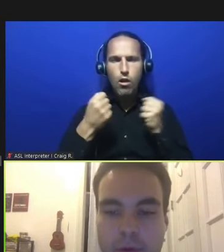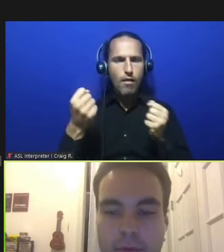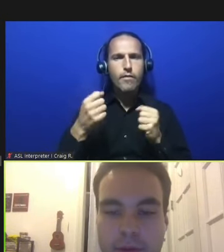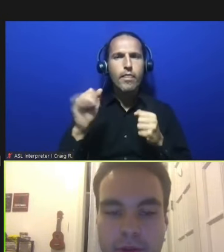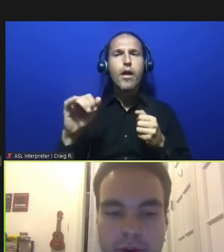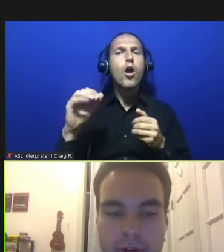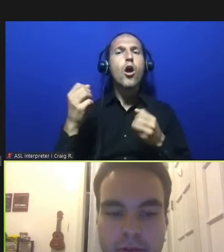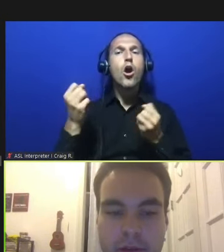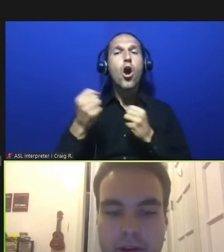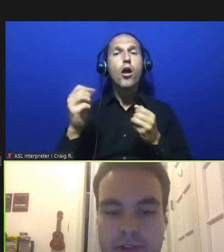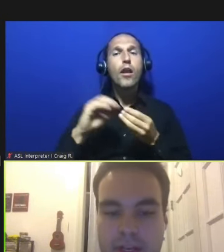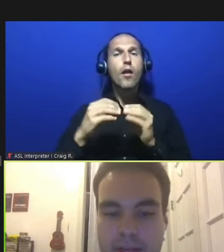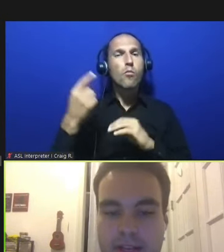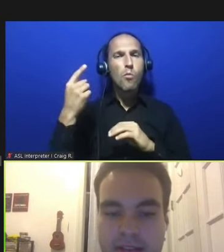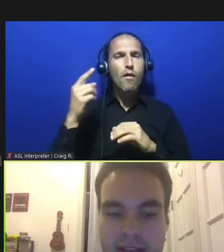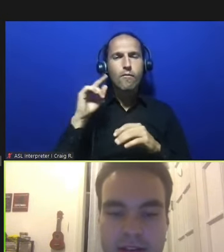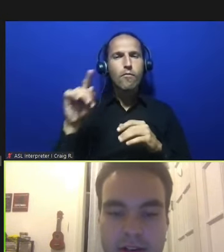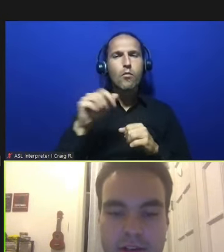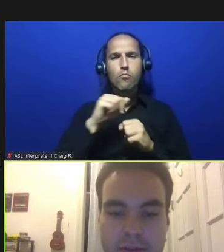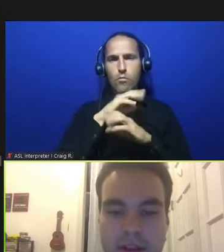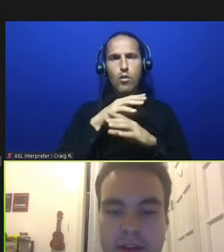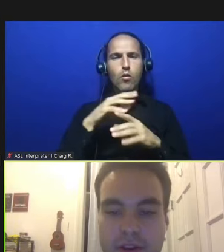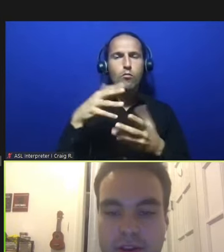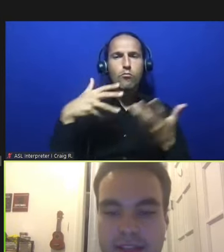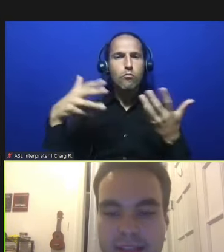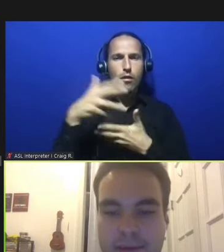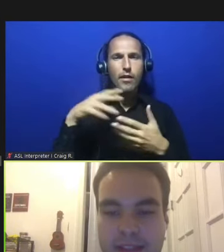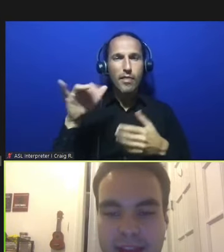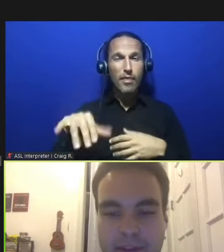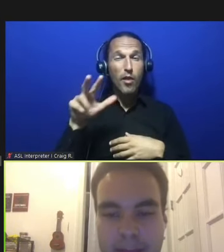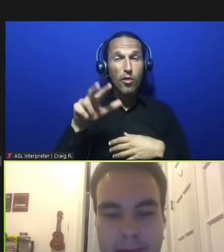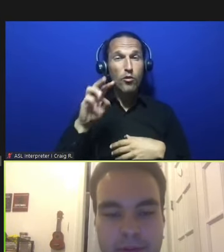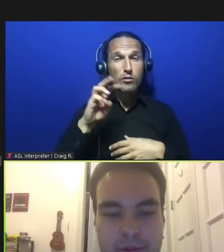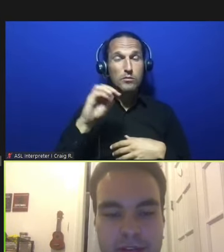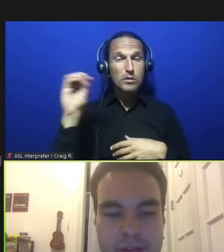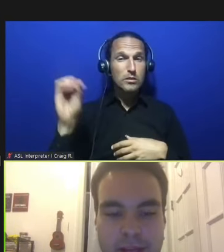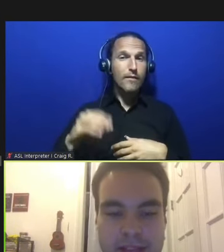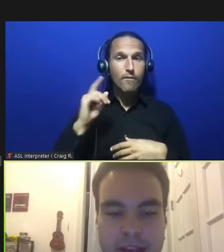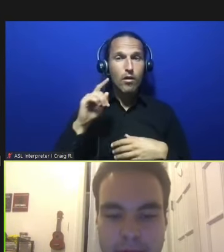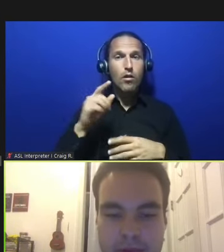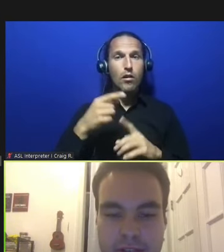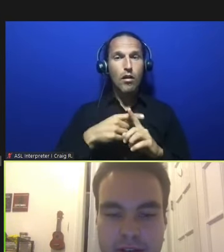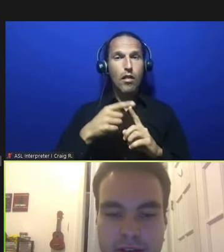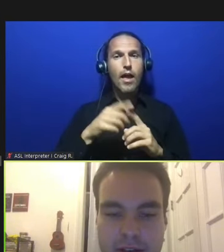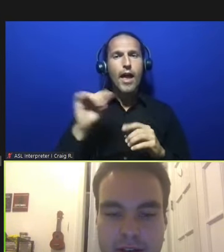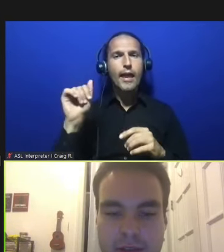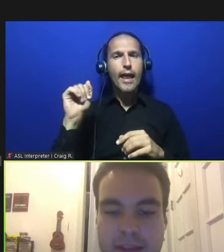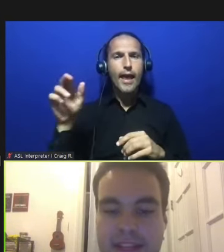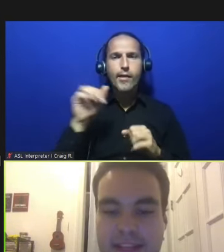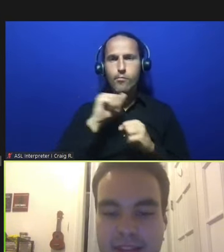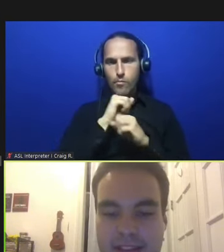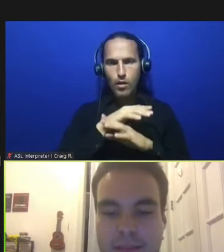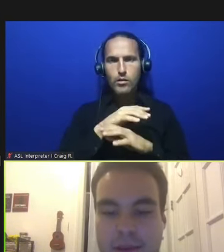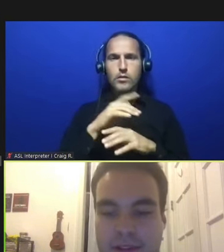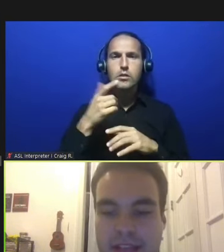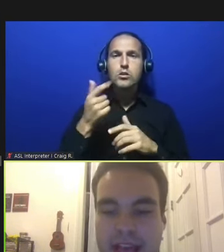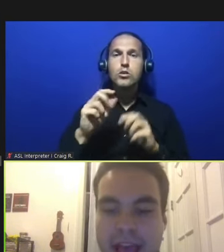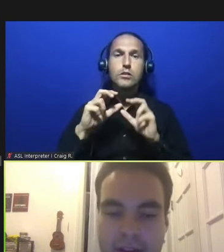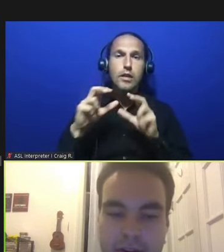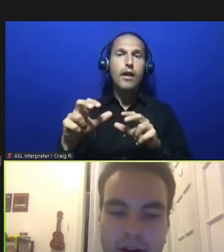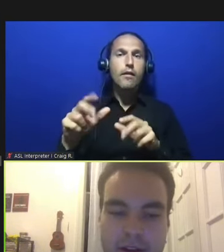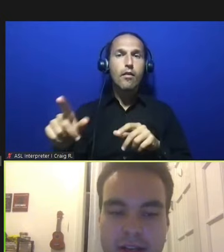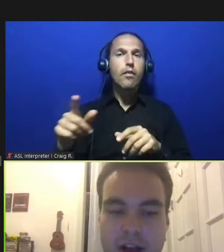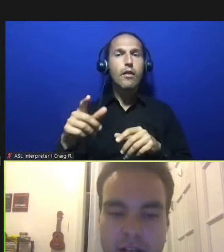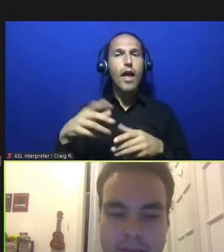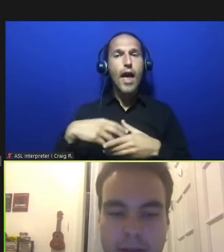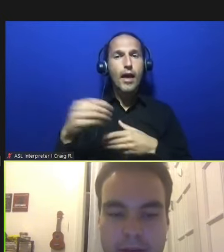number one polluter from New York's transportation sector, contributing 36% of climate pollution as well as air pollution. So incentivizing commuters to get out of